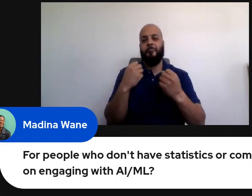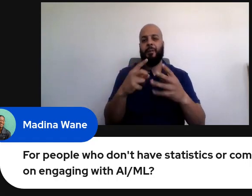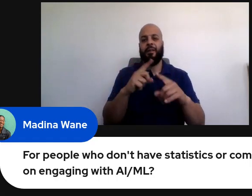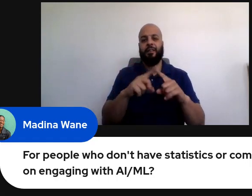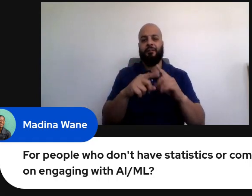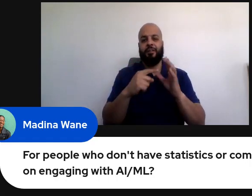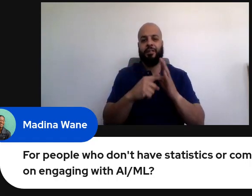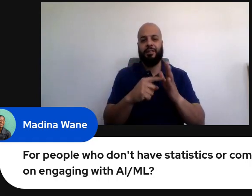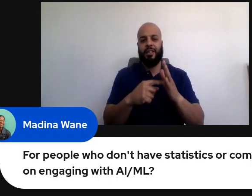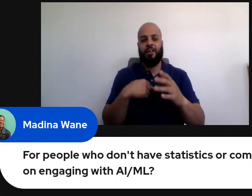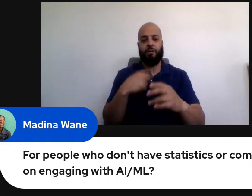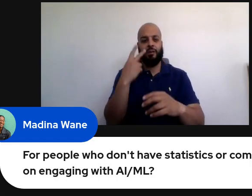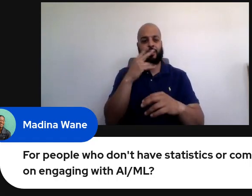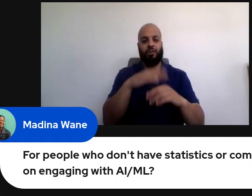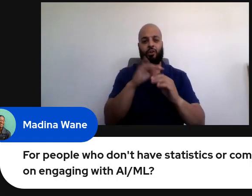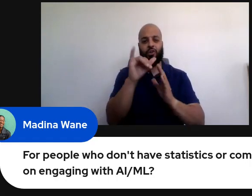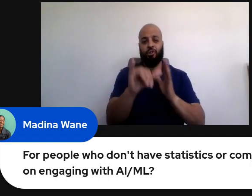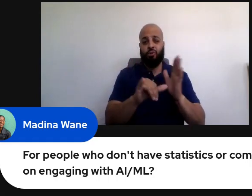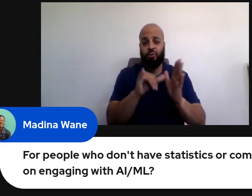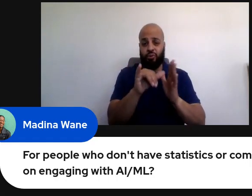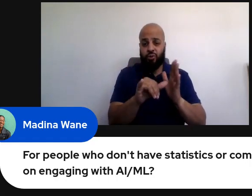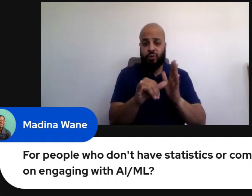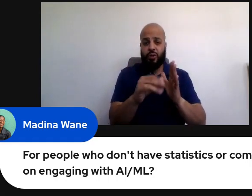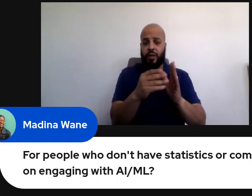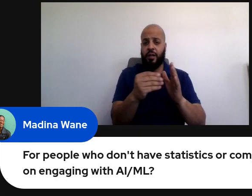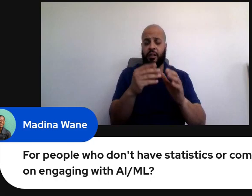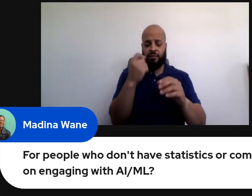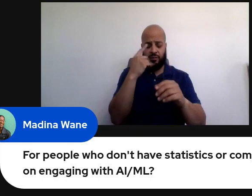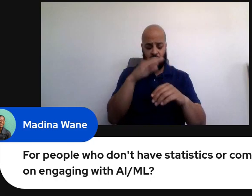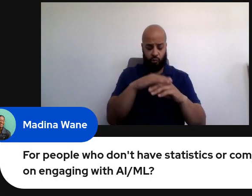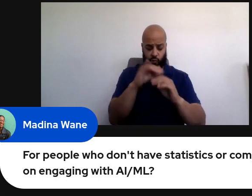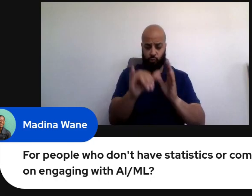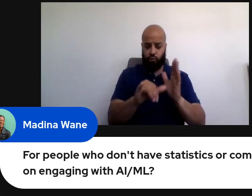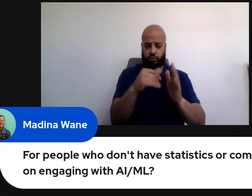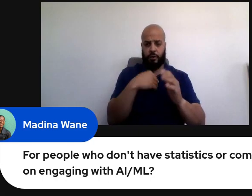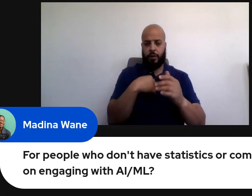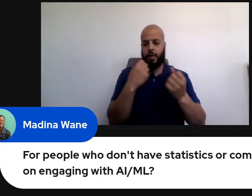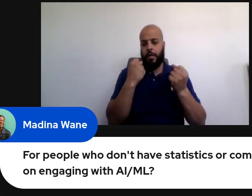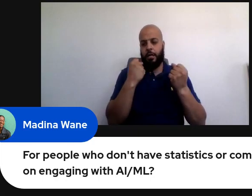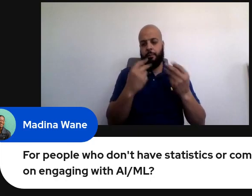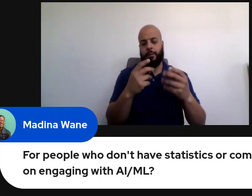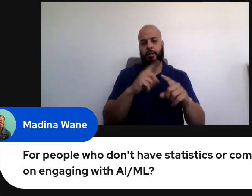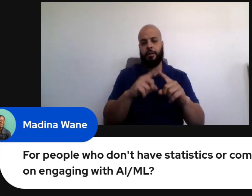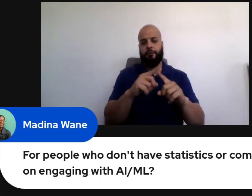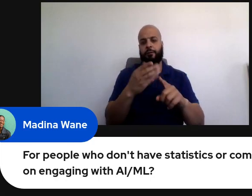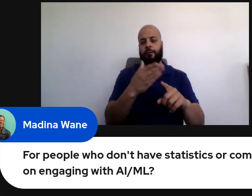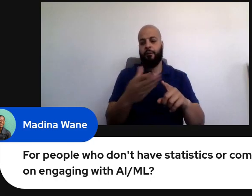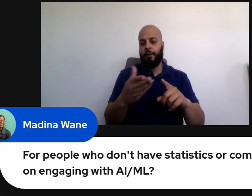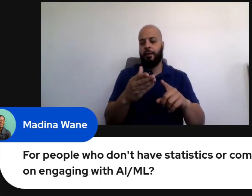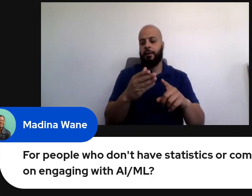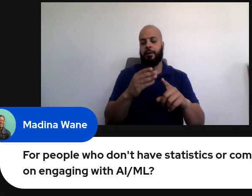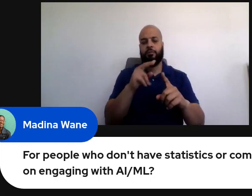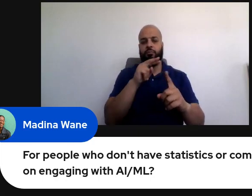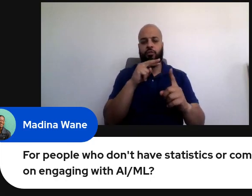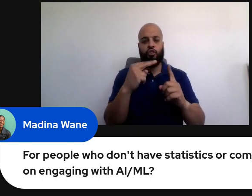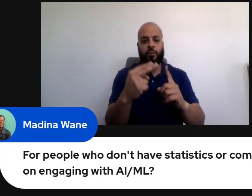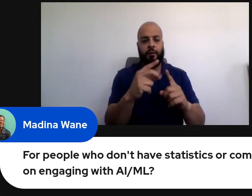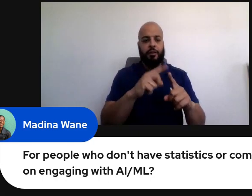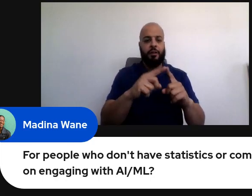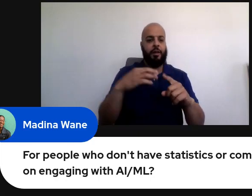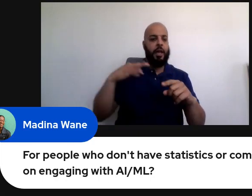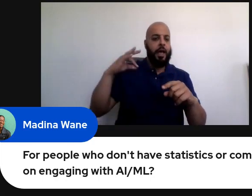we get on YouTube, and on YouTube, there are so many things around different applications as well.